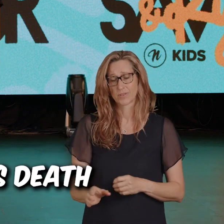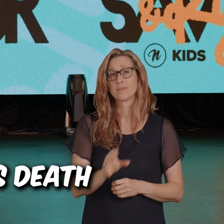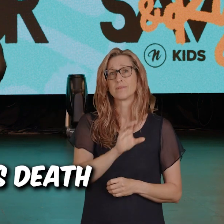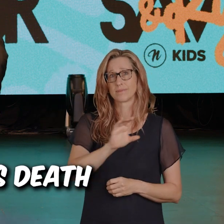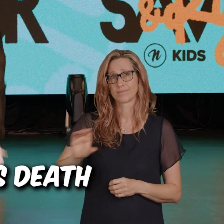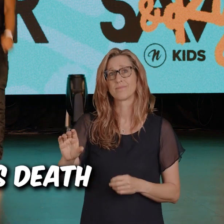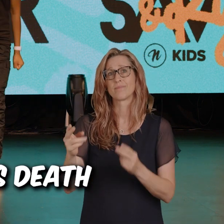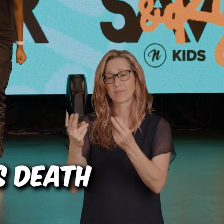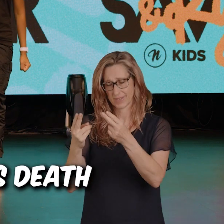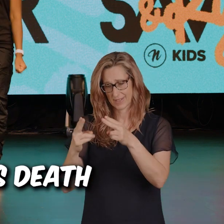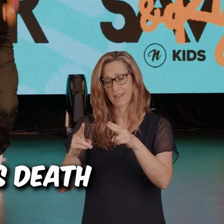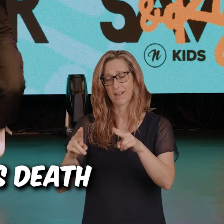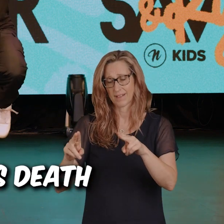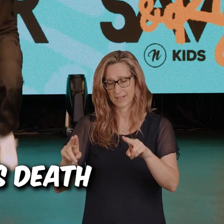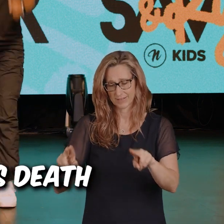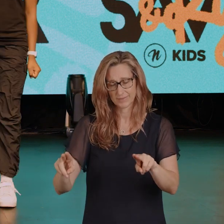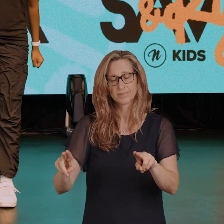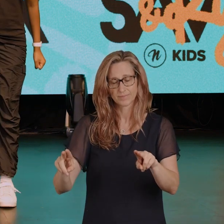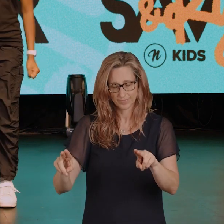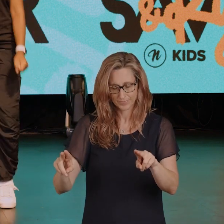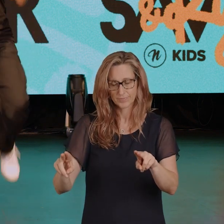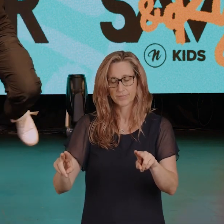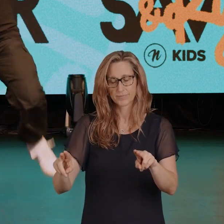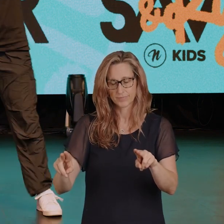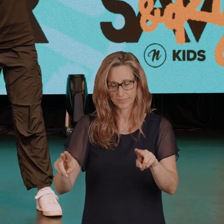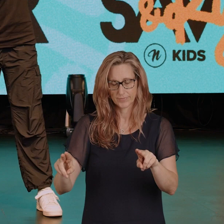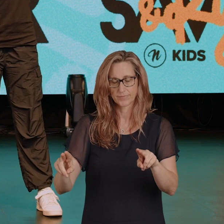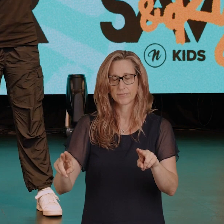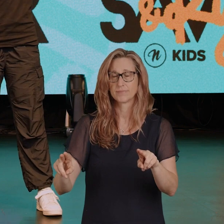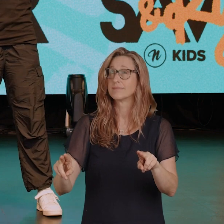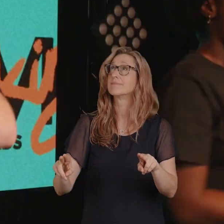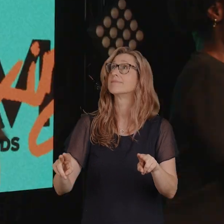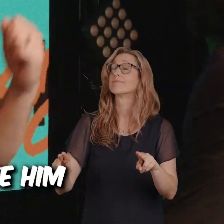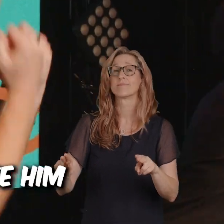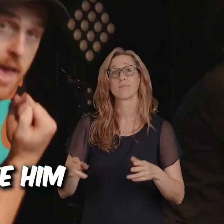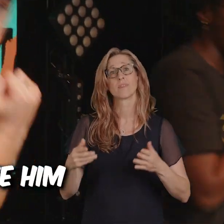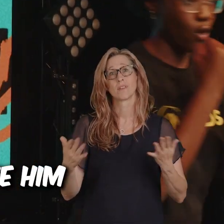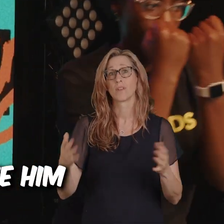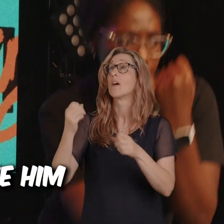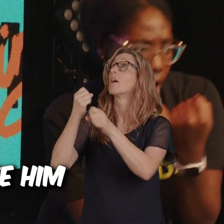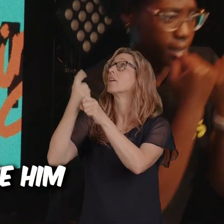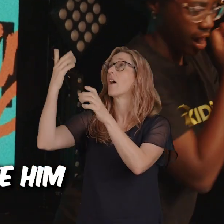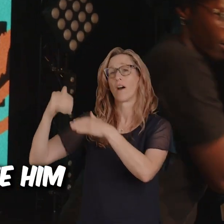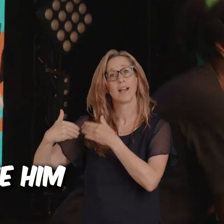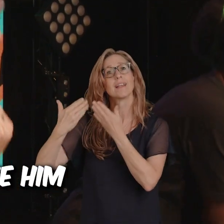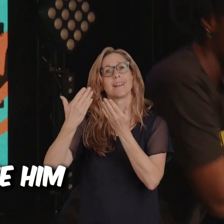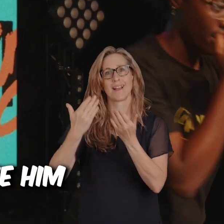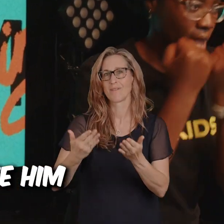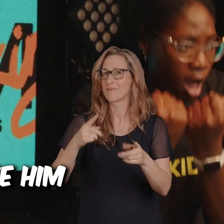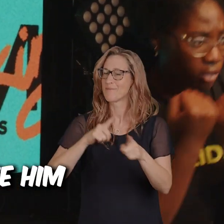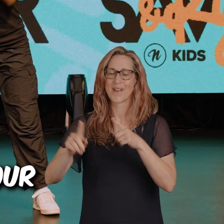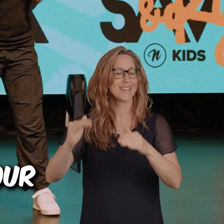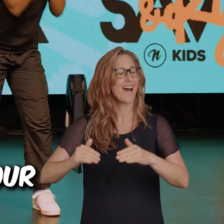a criminal's death on a cross. Therefore God gave